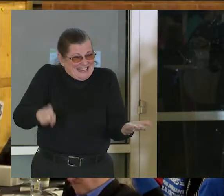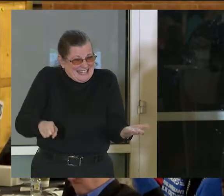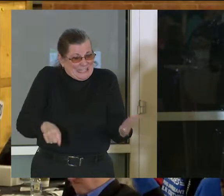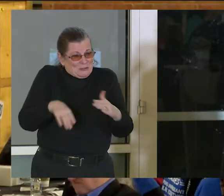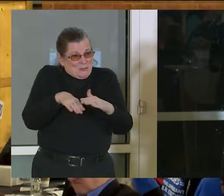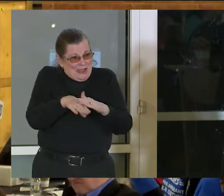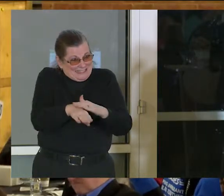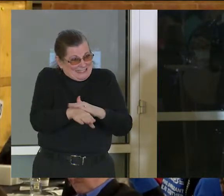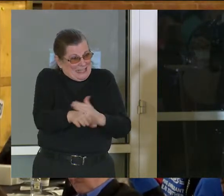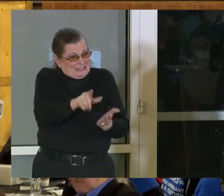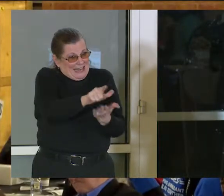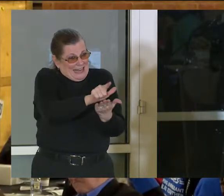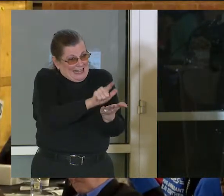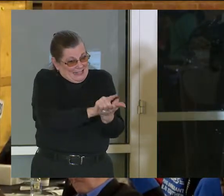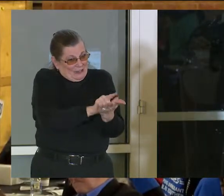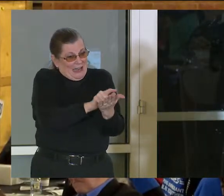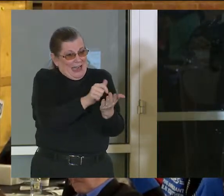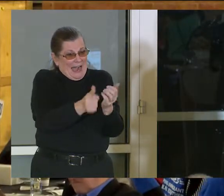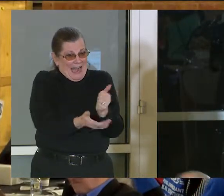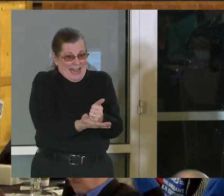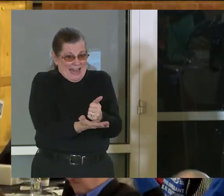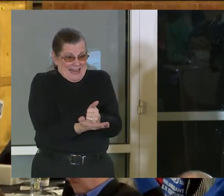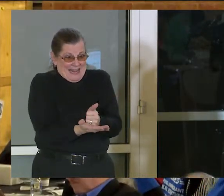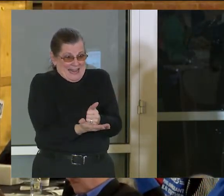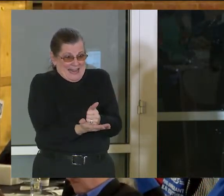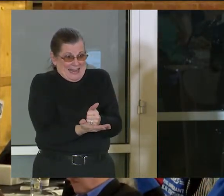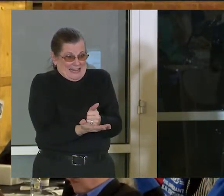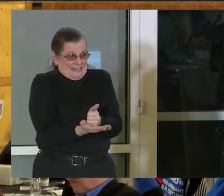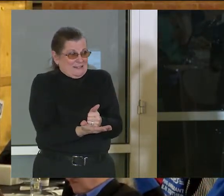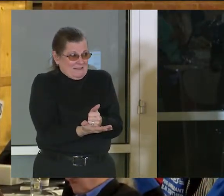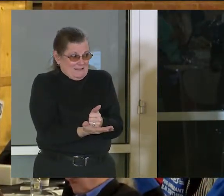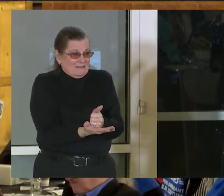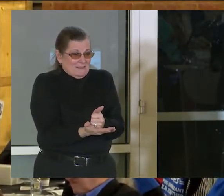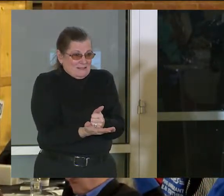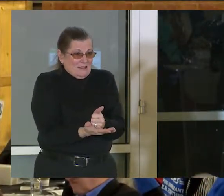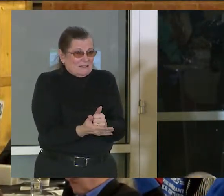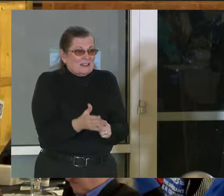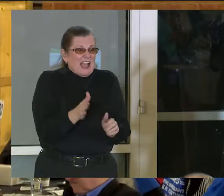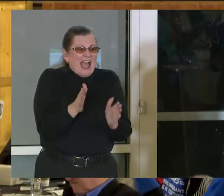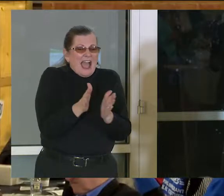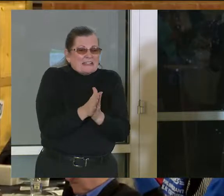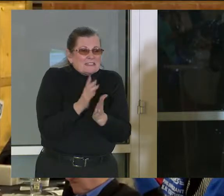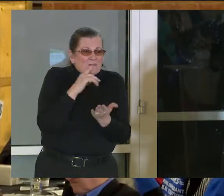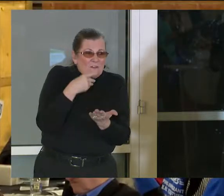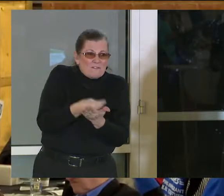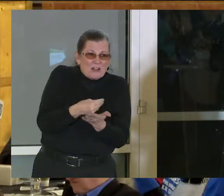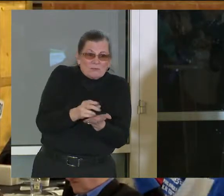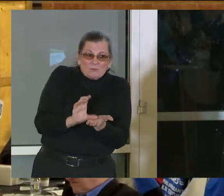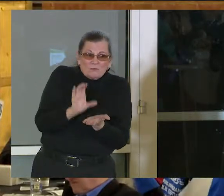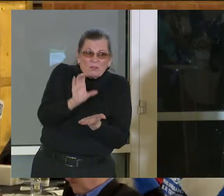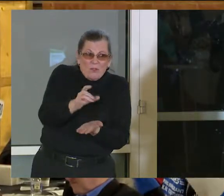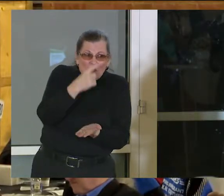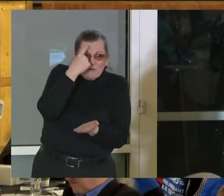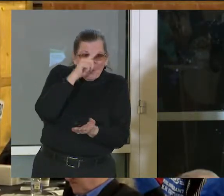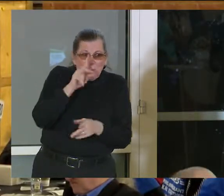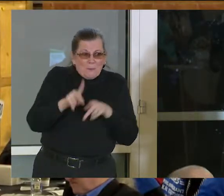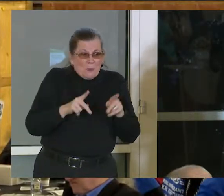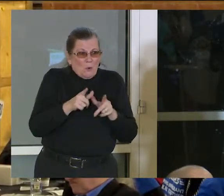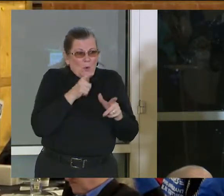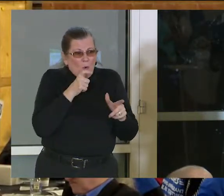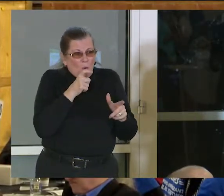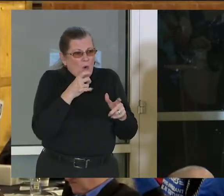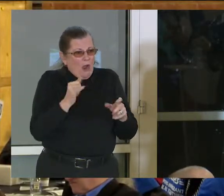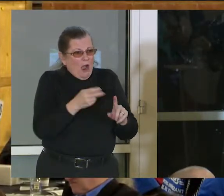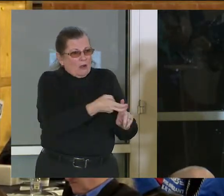legal aid. And we're also asking that funding support detainees across the city as well. Because as